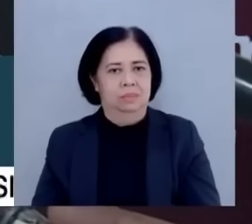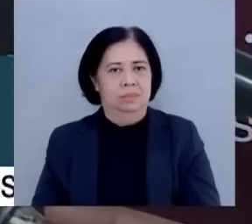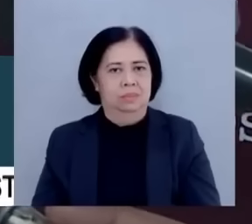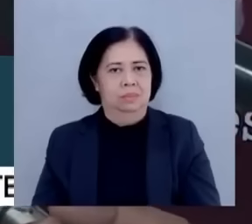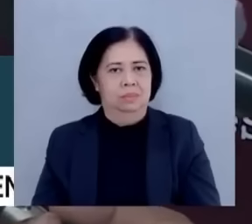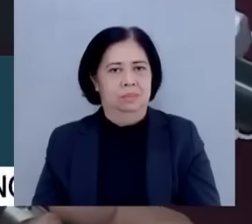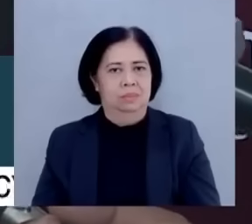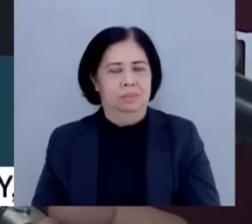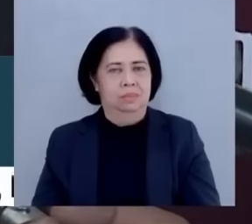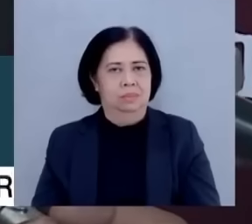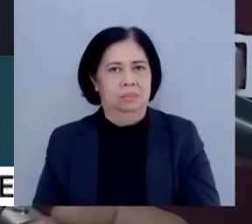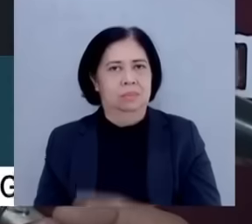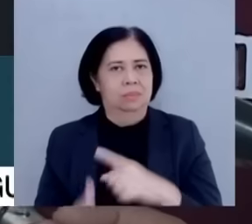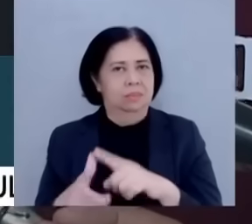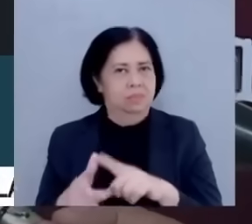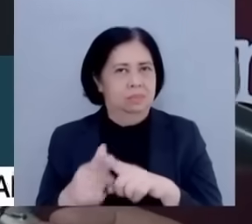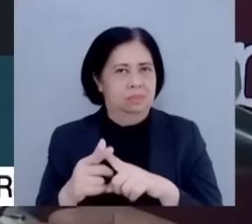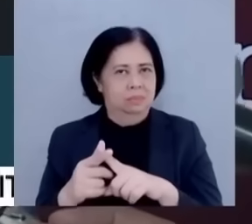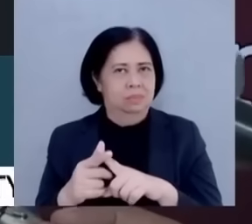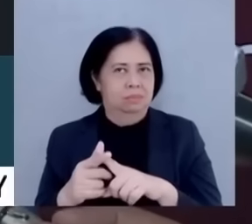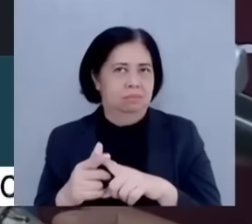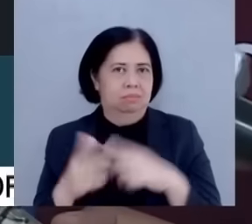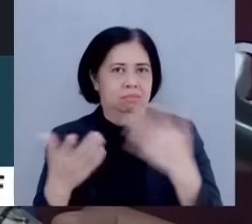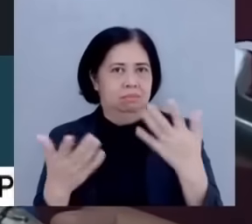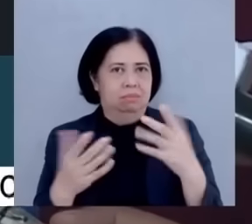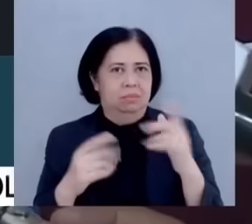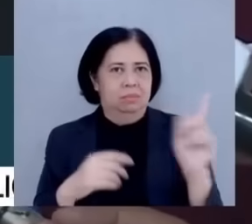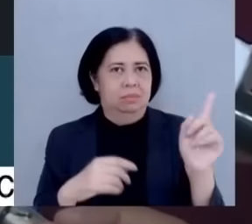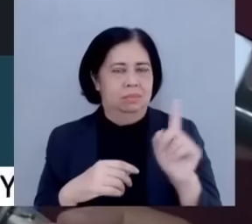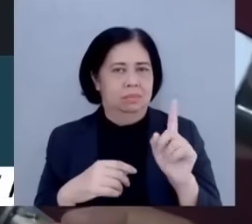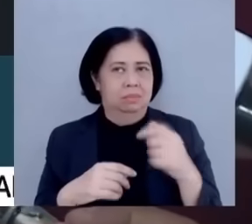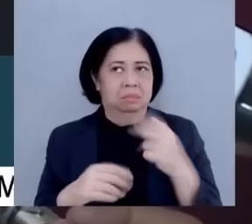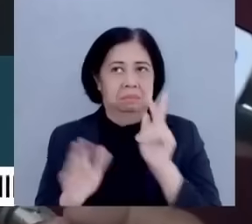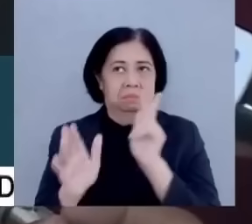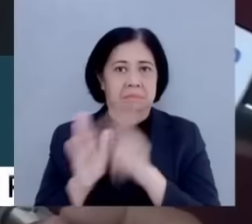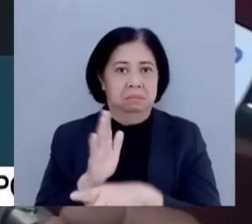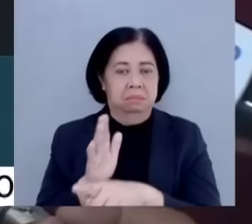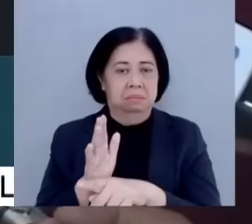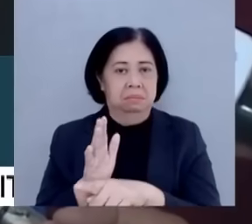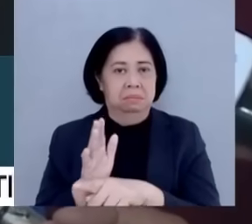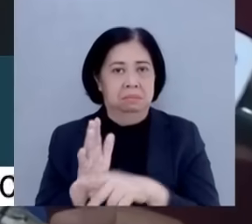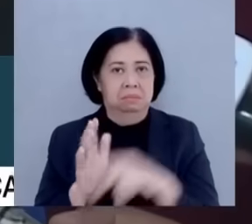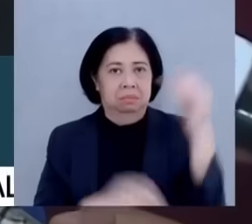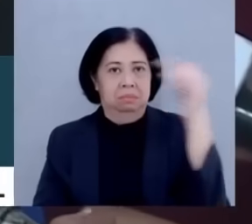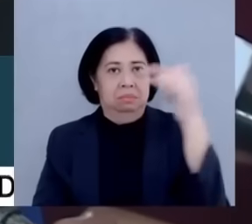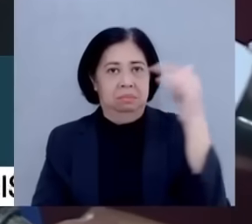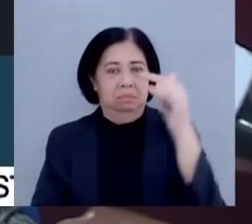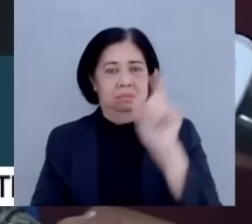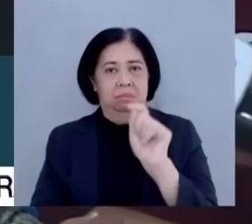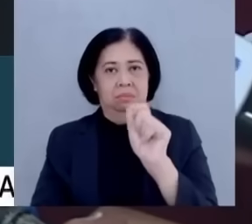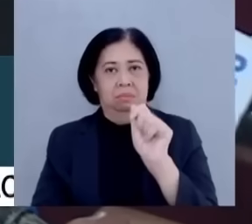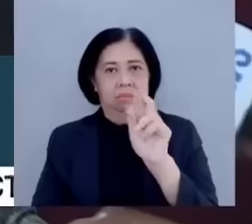And then somebody was assassinated on the airport tarmac.